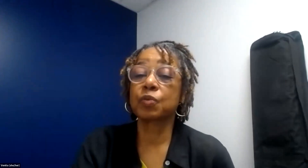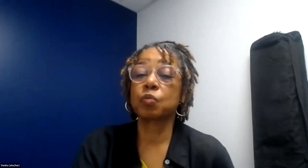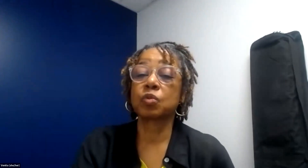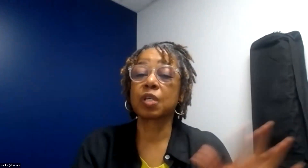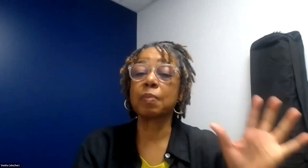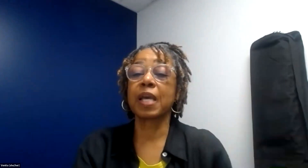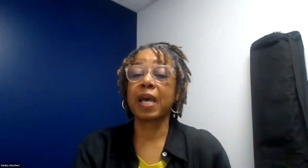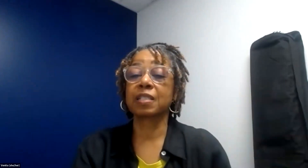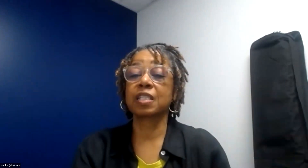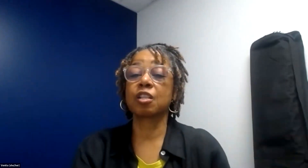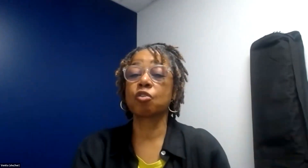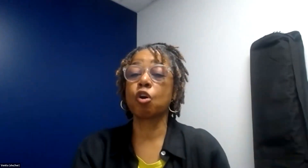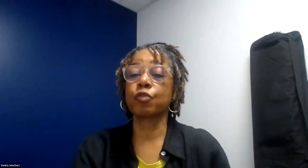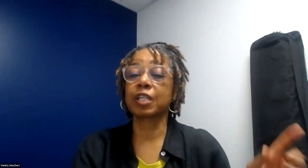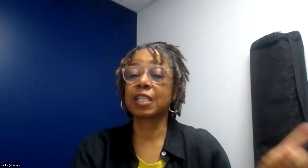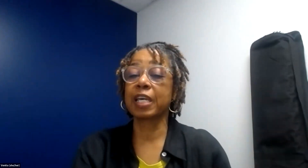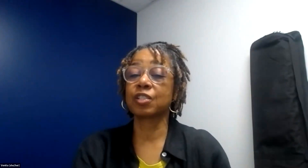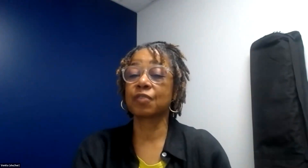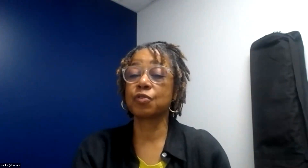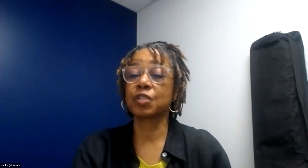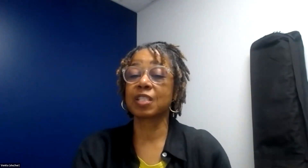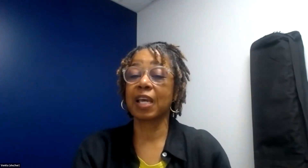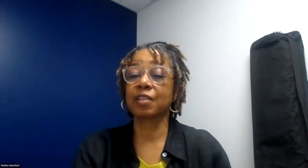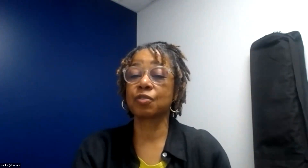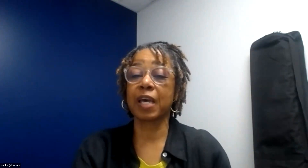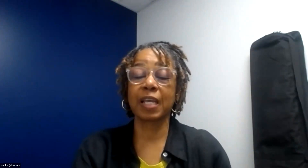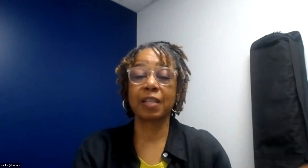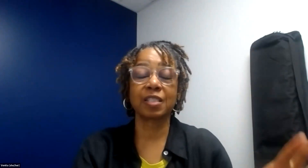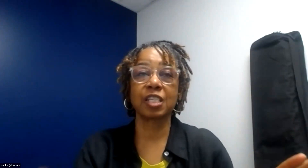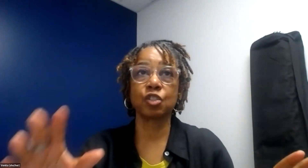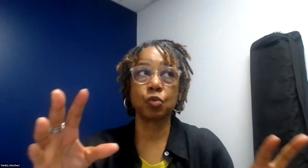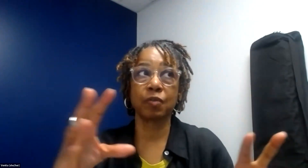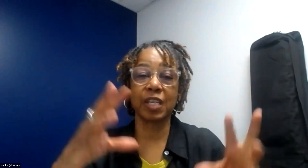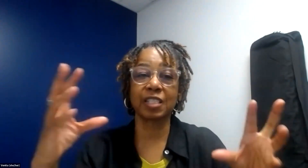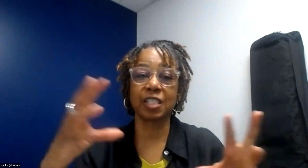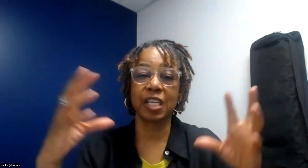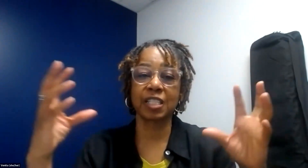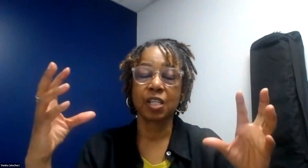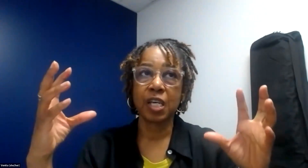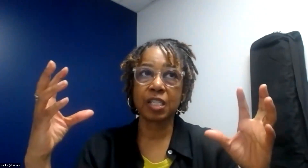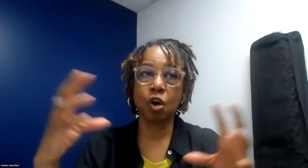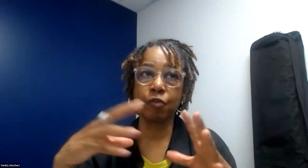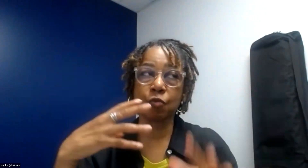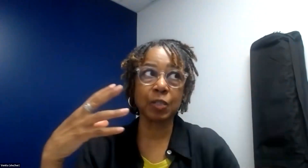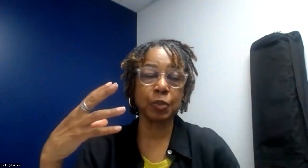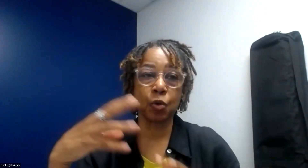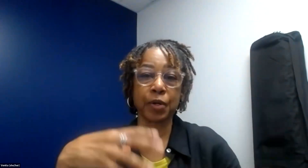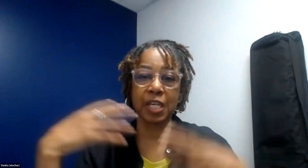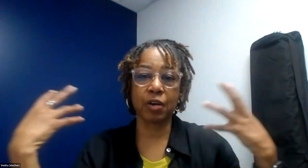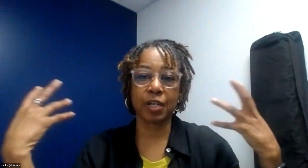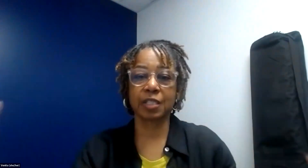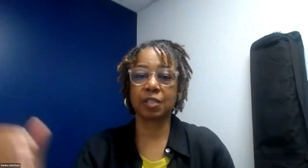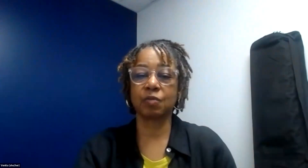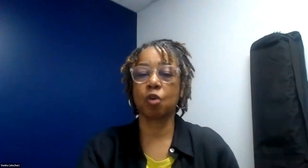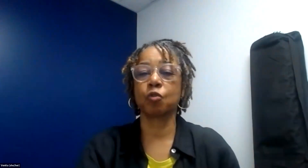I wonder, somebody asked, is long COVID contagious? If you could just answer that. And this issue, is COVID